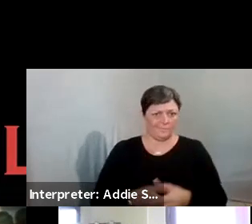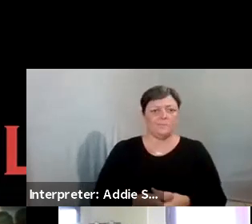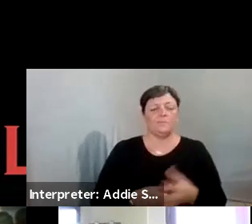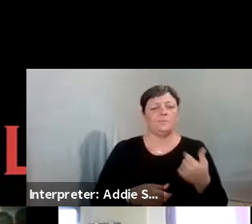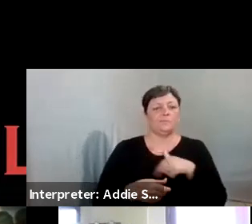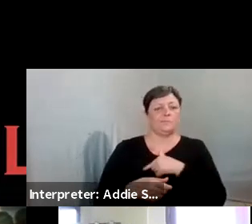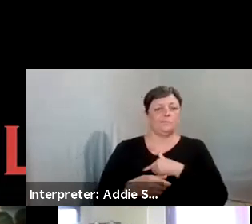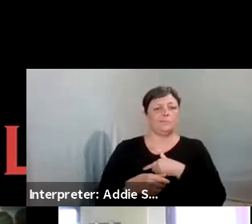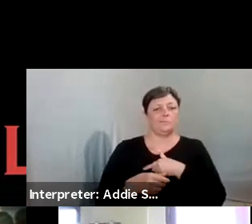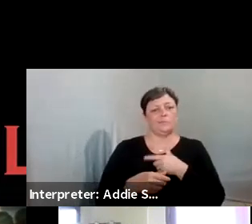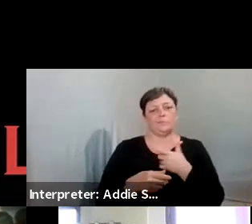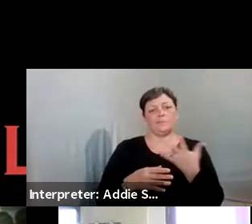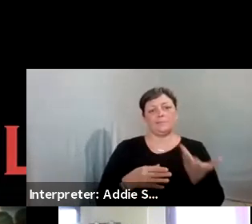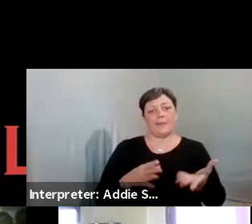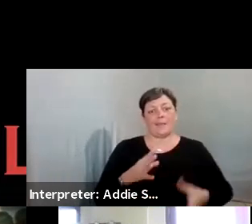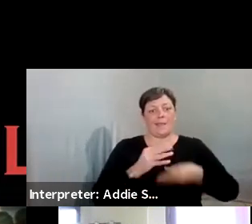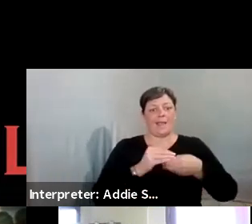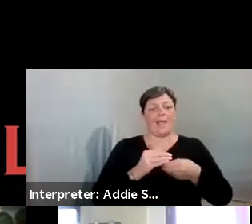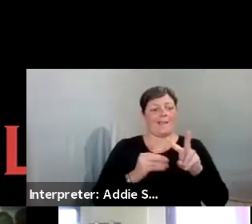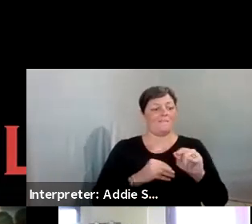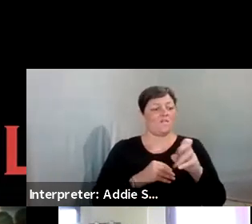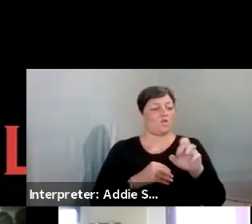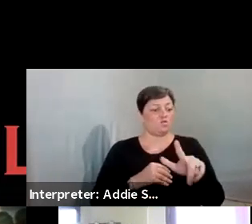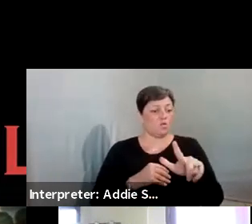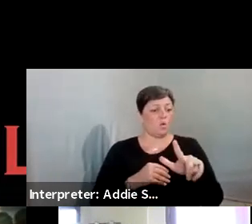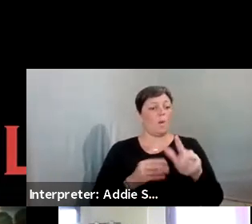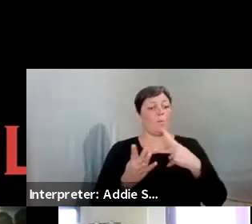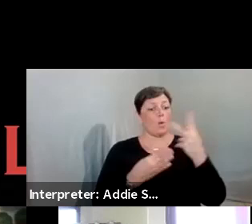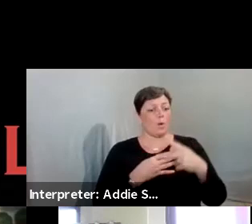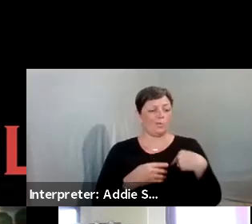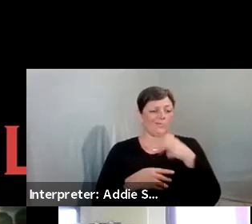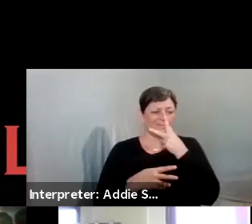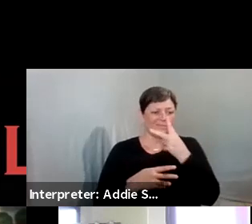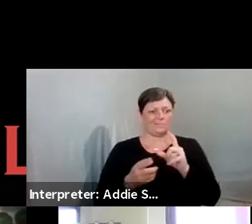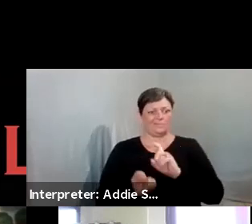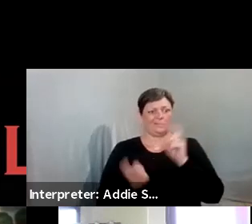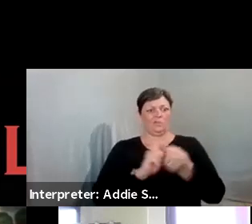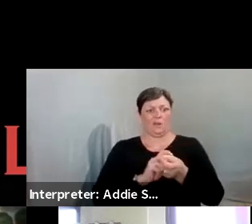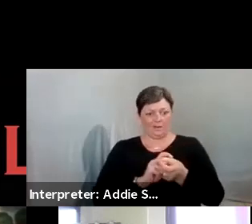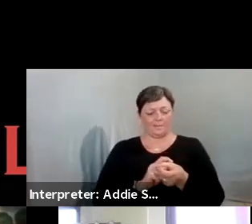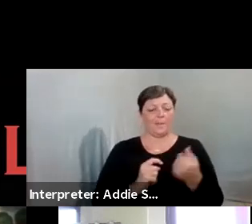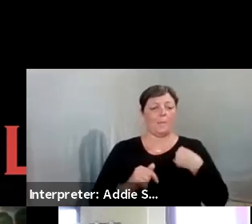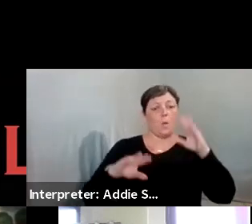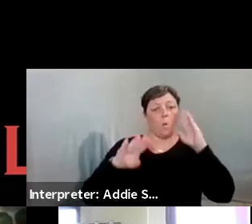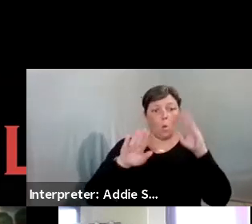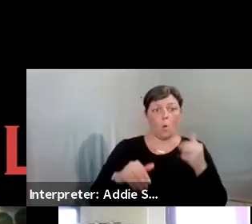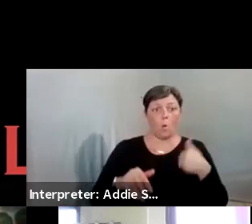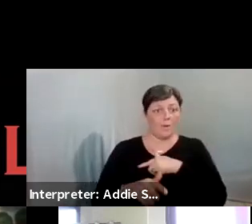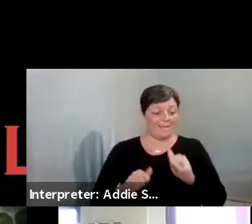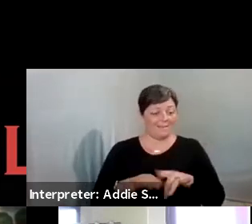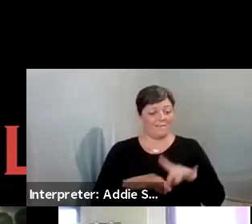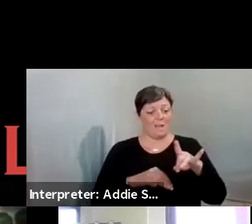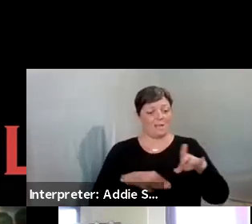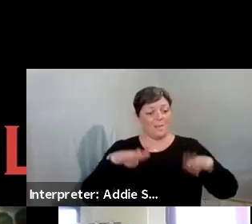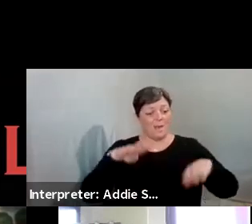up our virtual programming. So we've kind of seen a big shift there. I'm hoping that we can find a balance